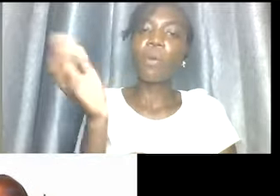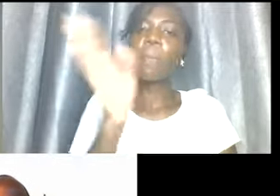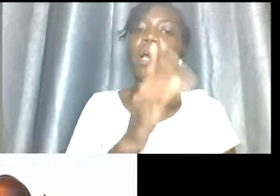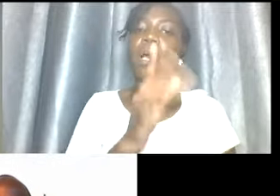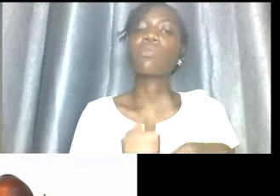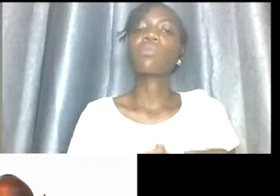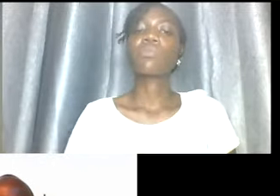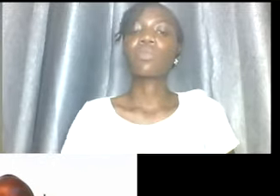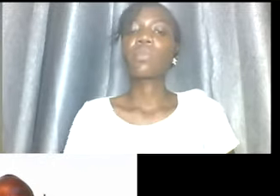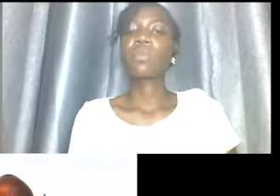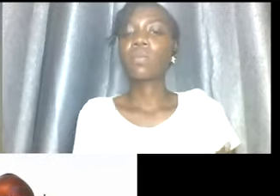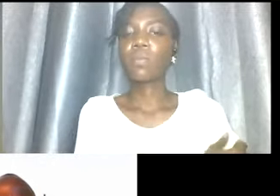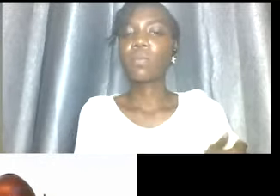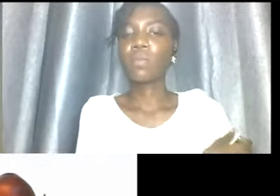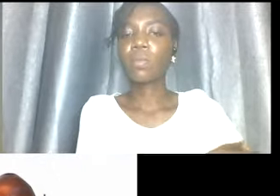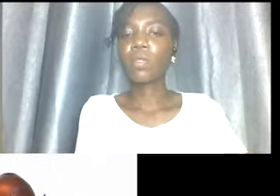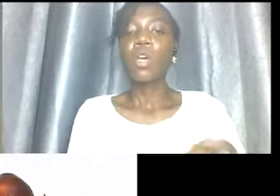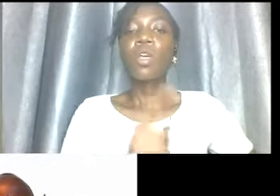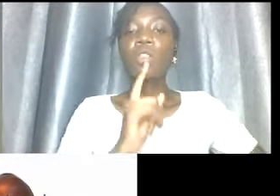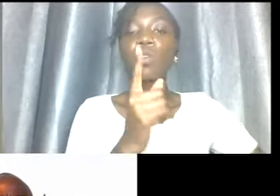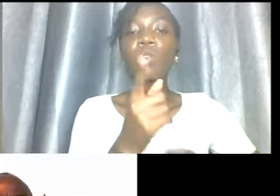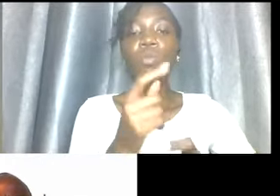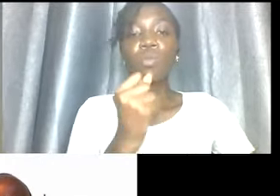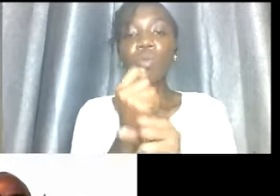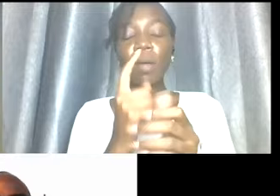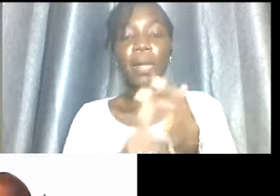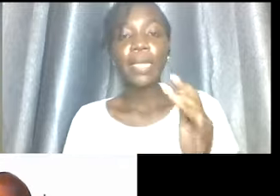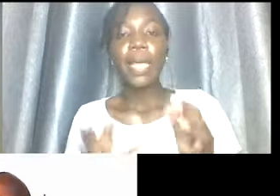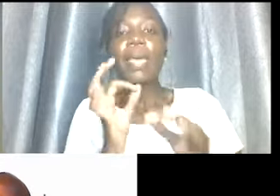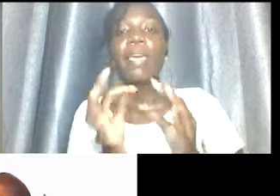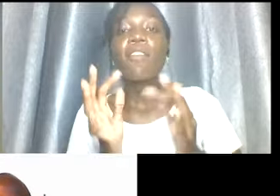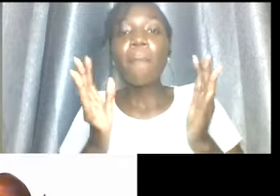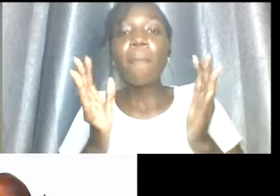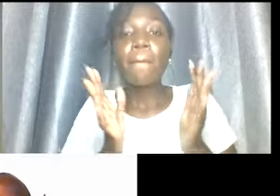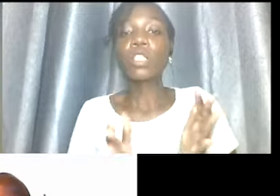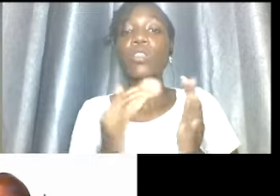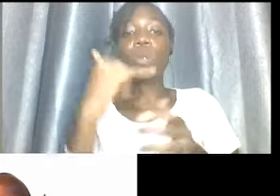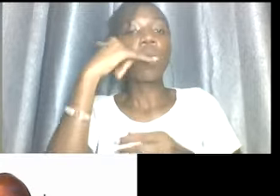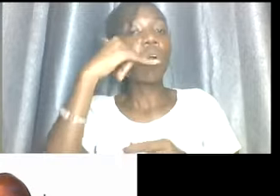what I do. If you accidentally call me for a bottle of water,